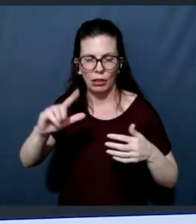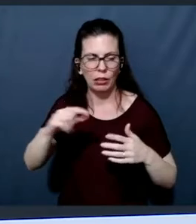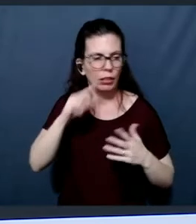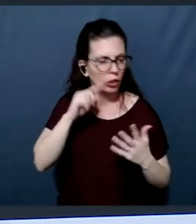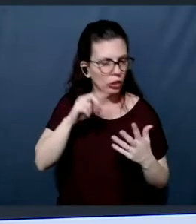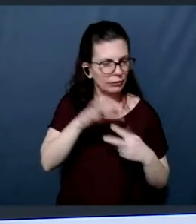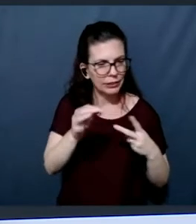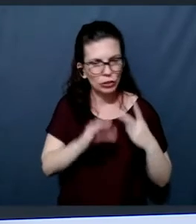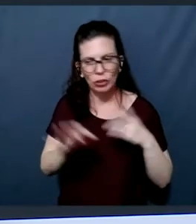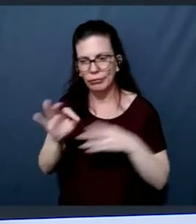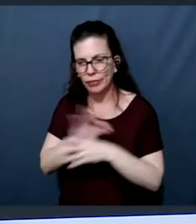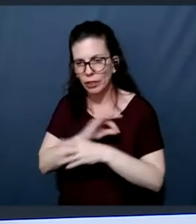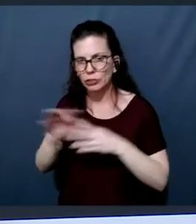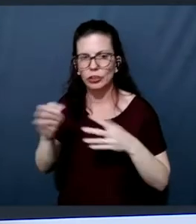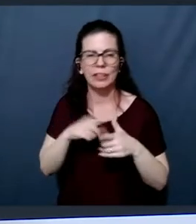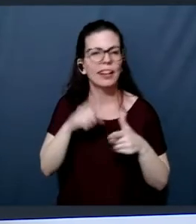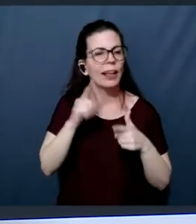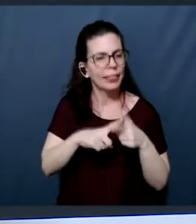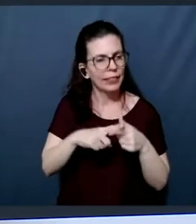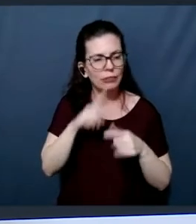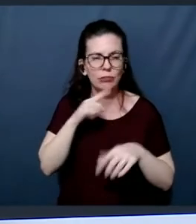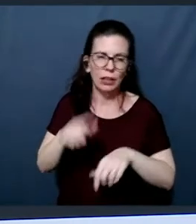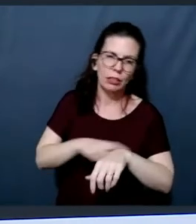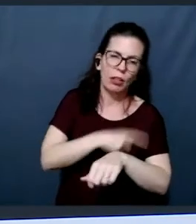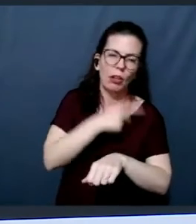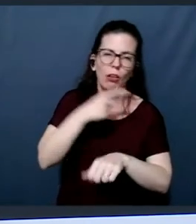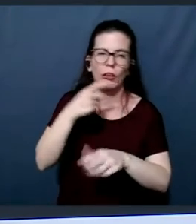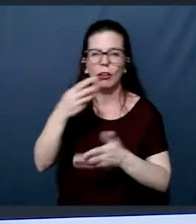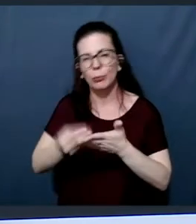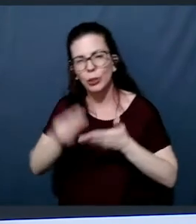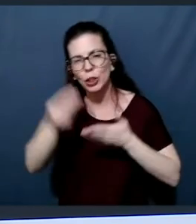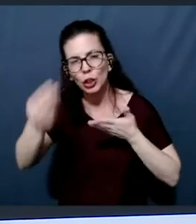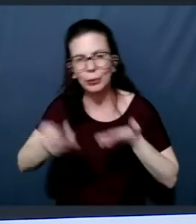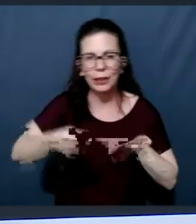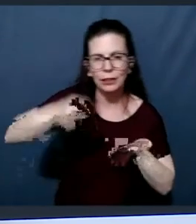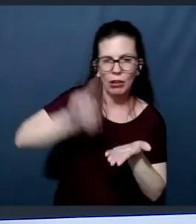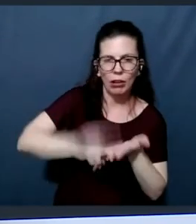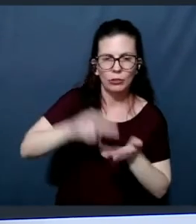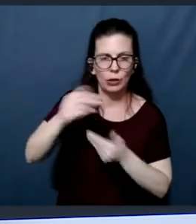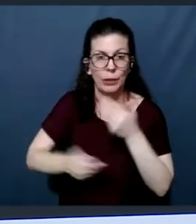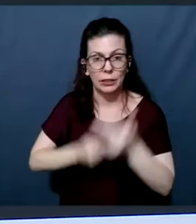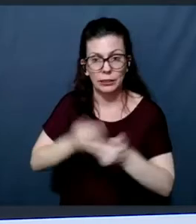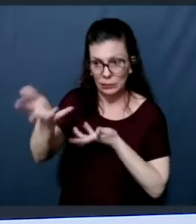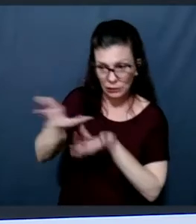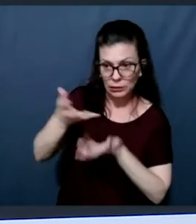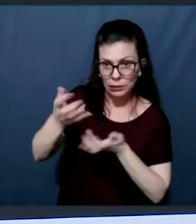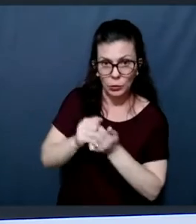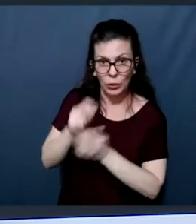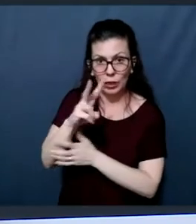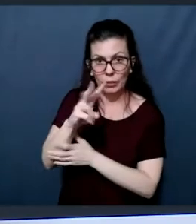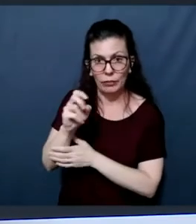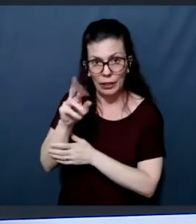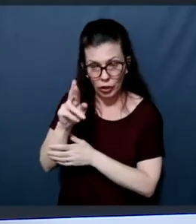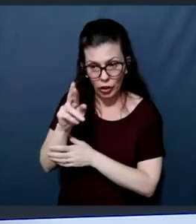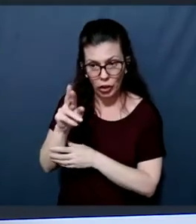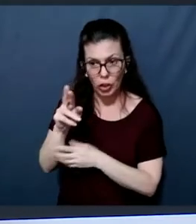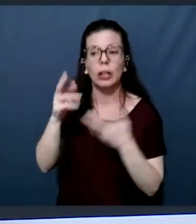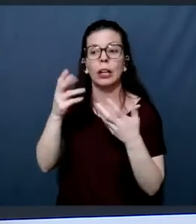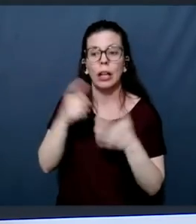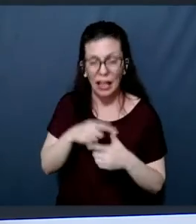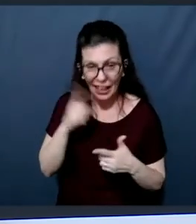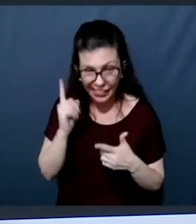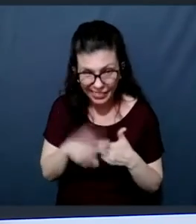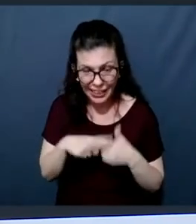go through a long procurement and contracting process with the vendor. after which you'll then pick either